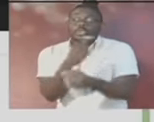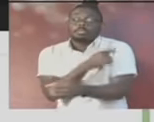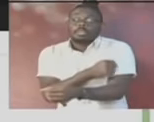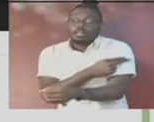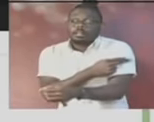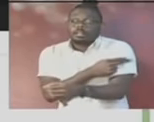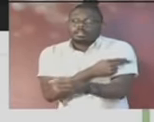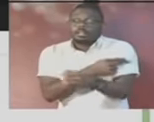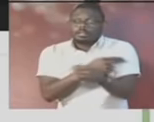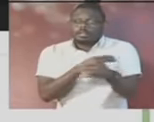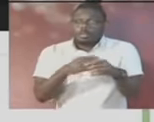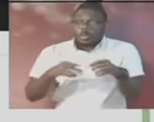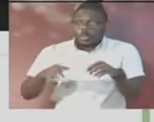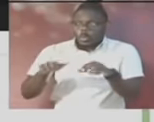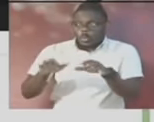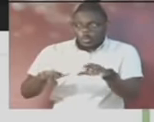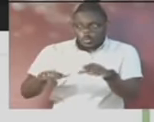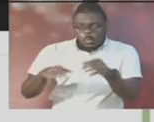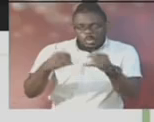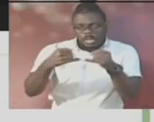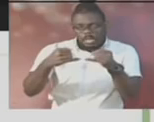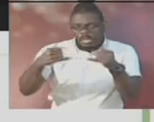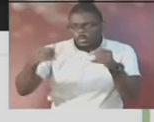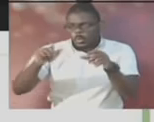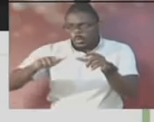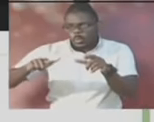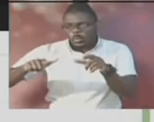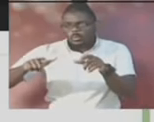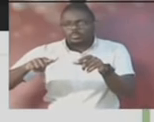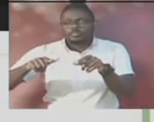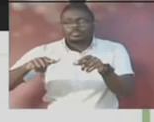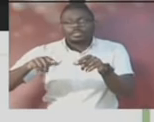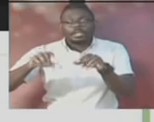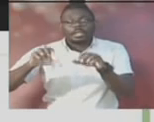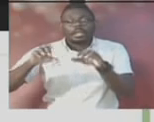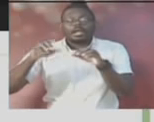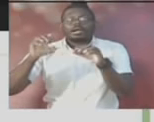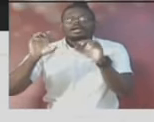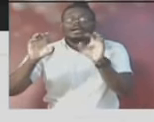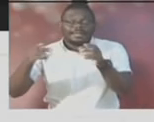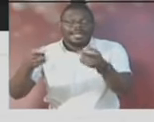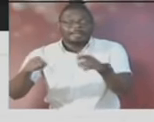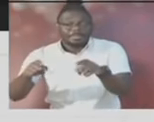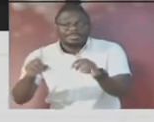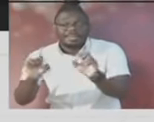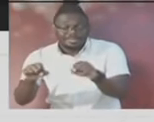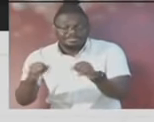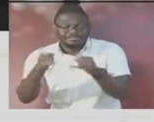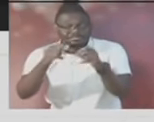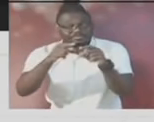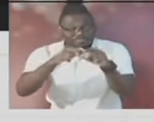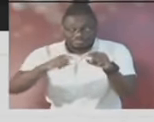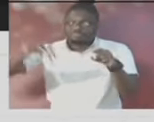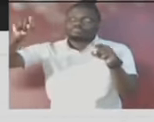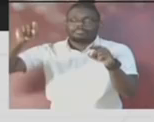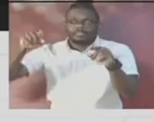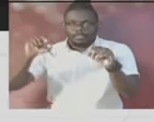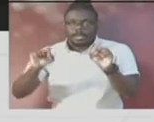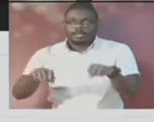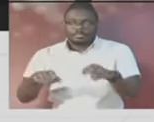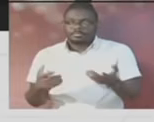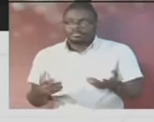same scale with the same intersection point around May 13th. Next slide. If you add on top of that the projected active